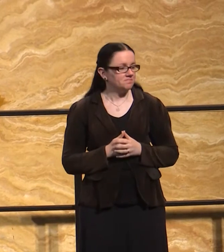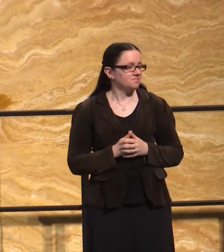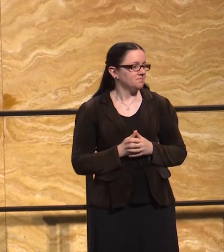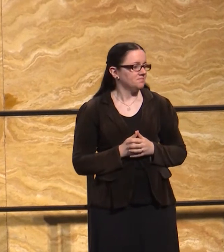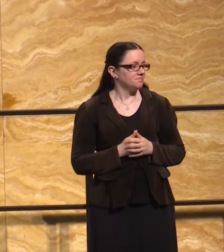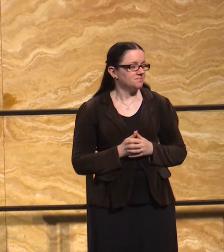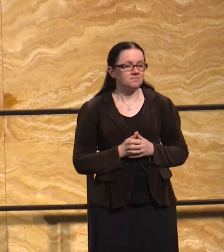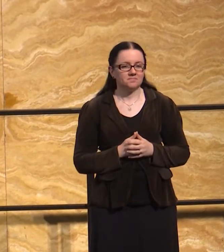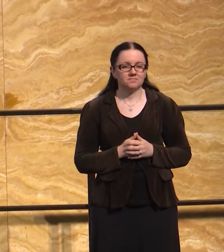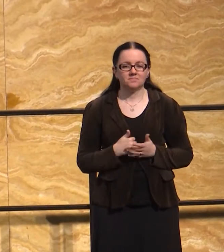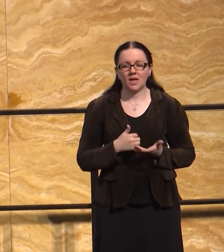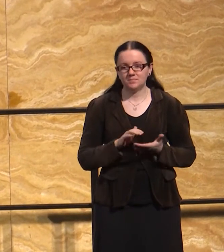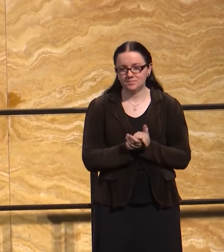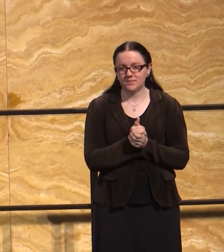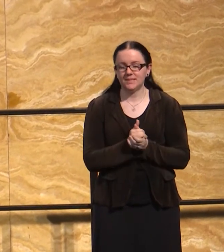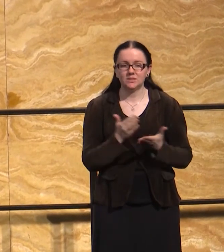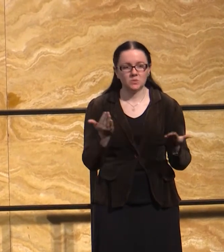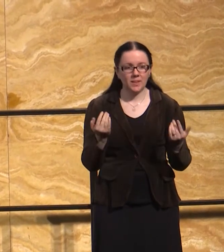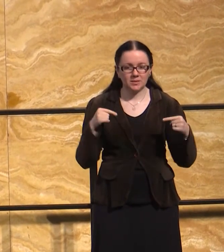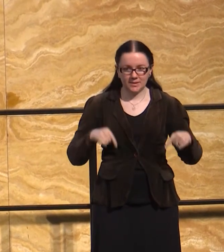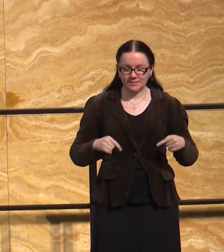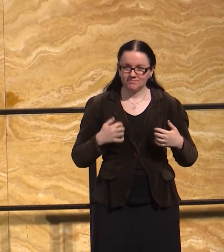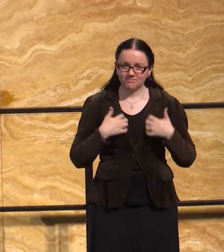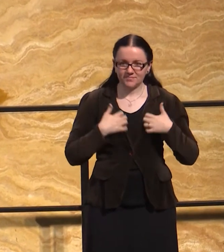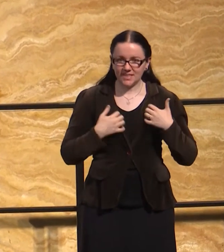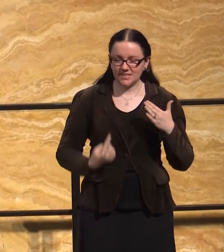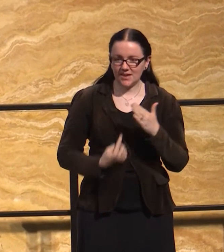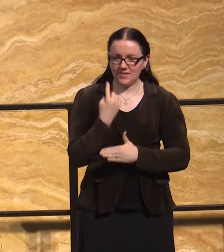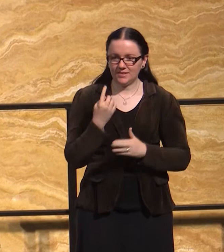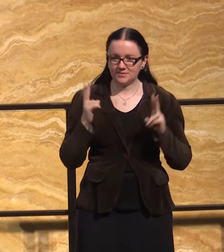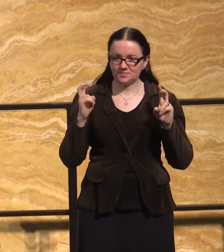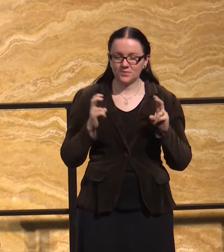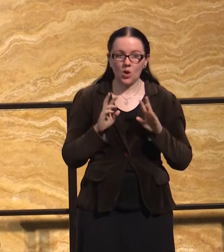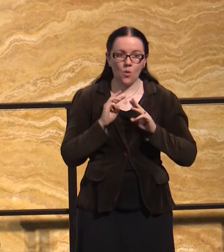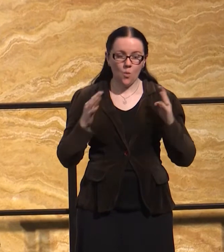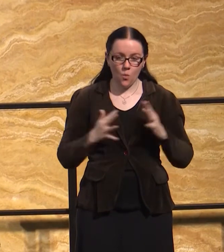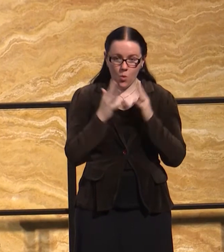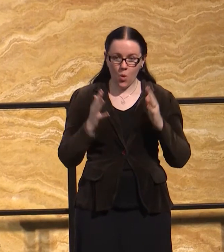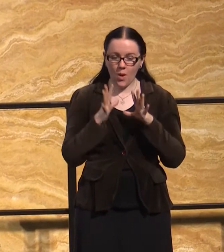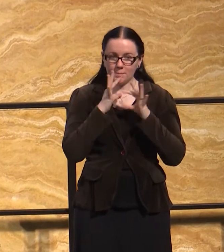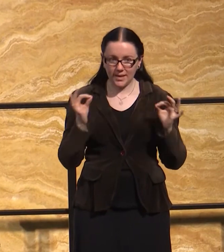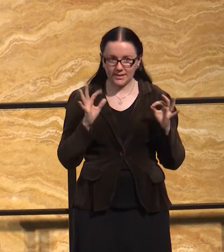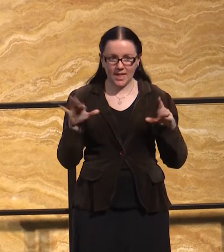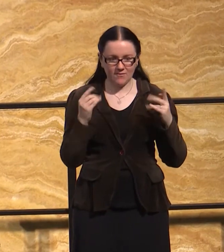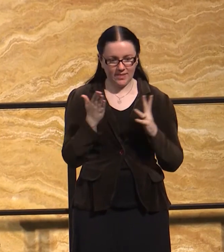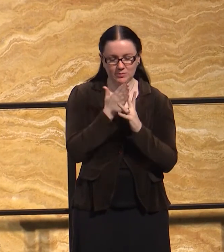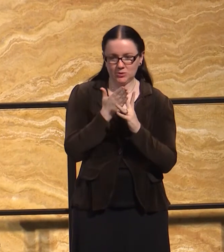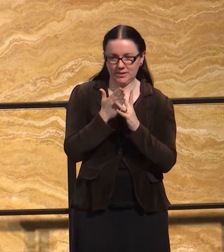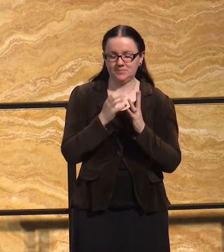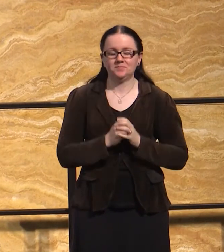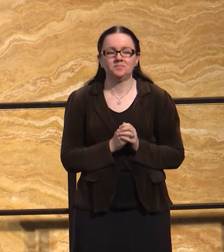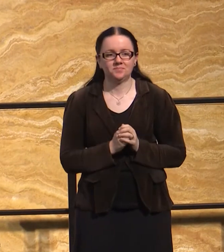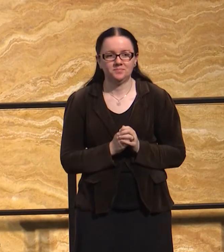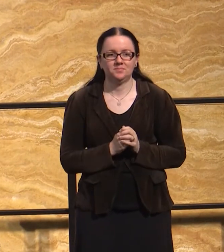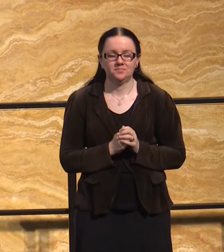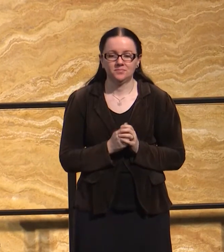I'm really delighted to welcome you to this exciting event entitled War, Peace, and Everything in Between. First,